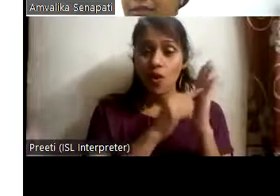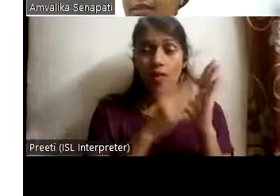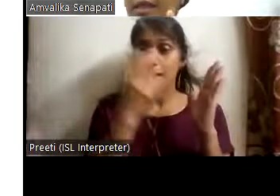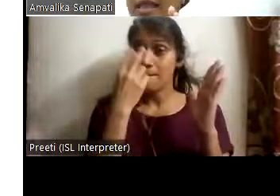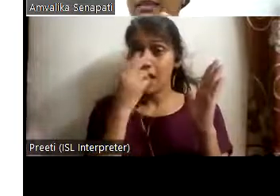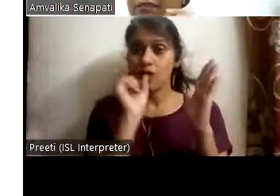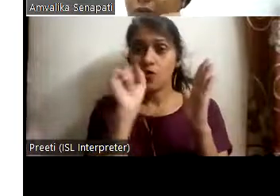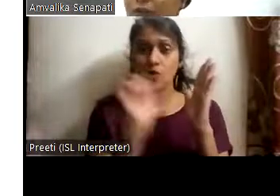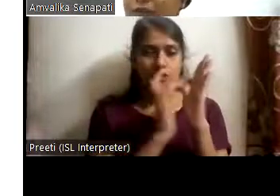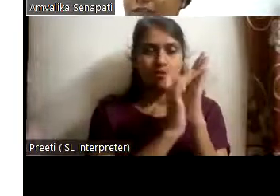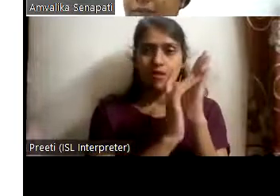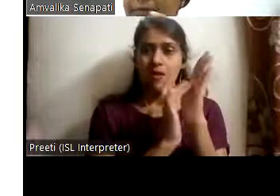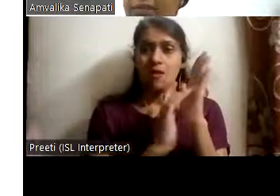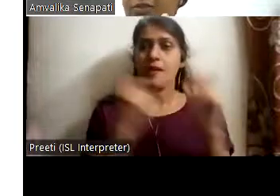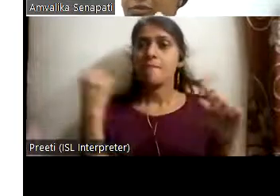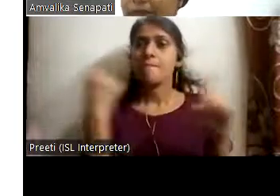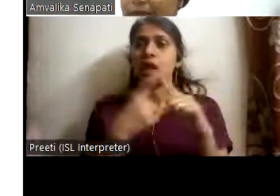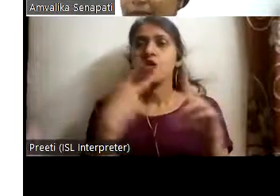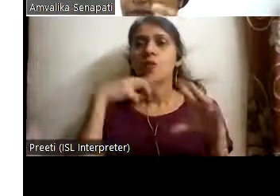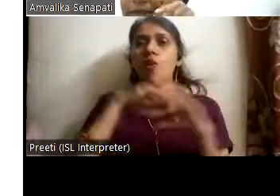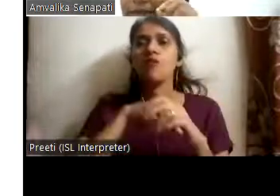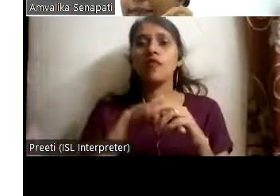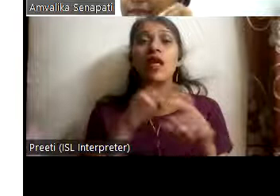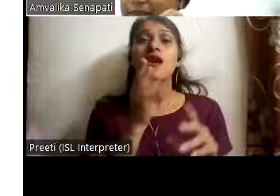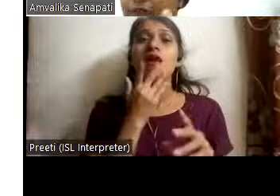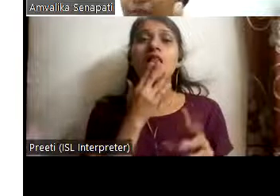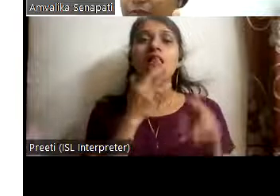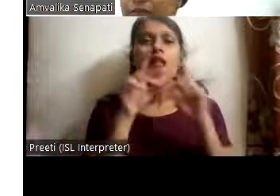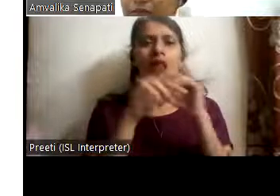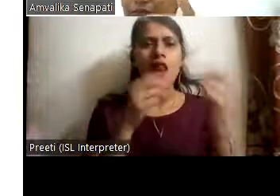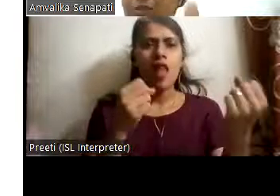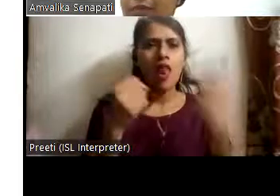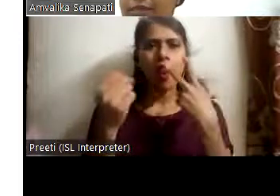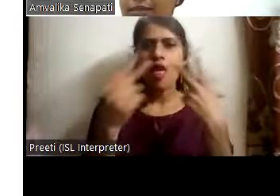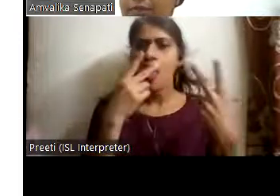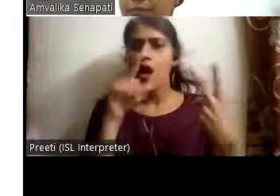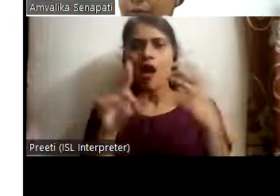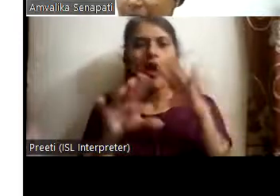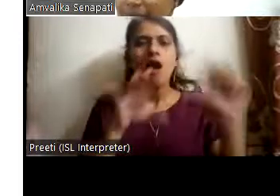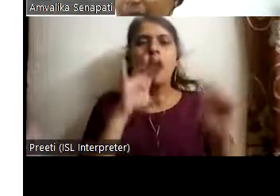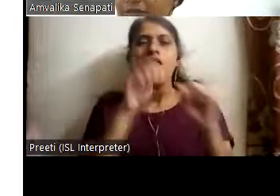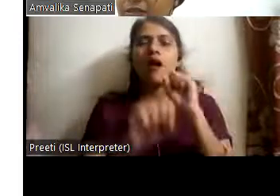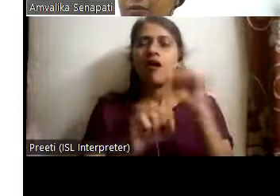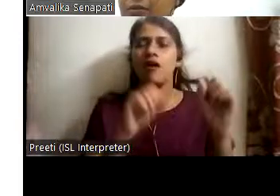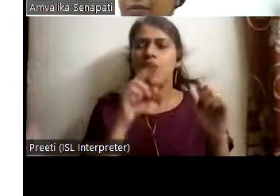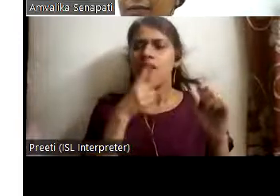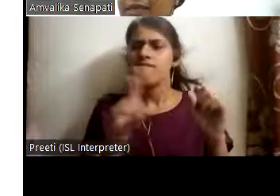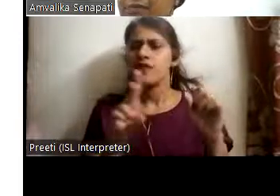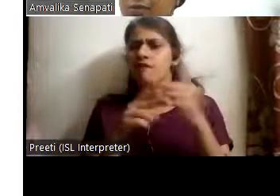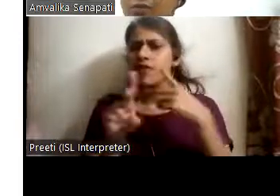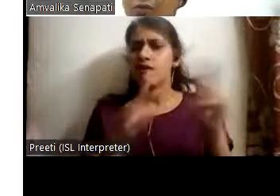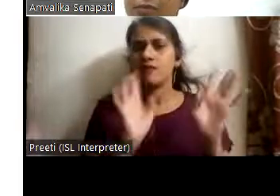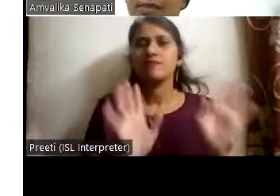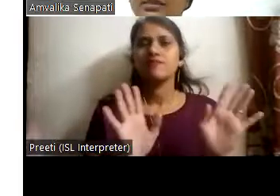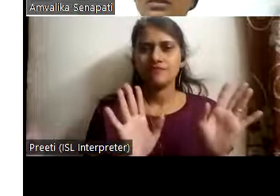information. And for low vision people, there's also color contrast in the light of the switch, as you can see in the right picture, the right side